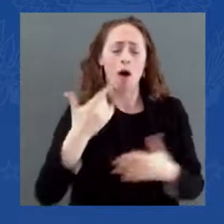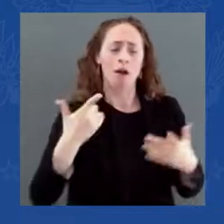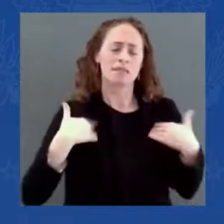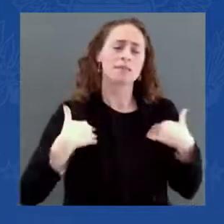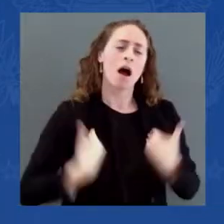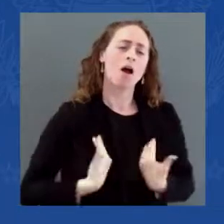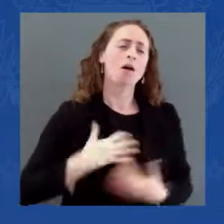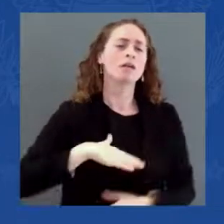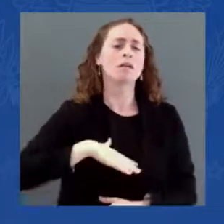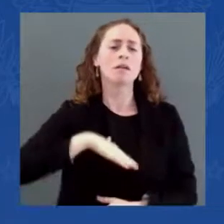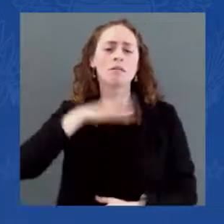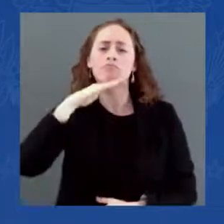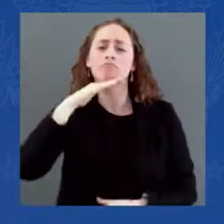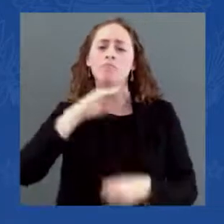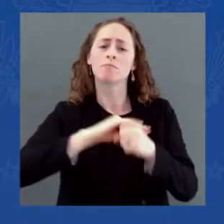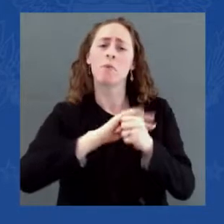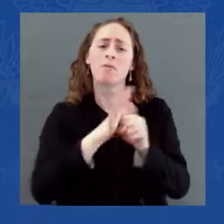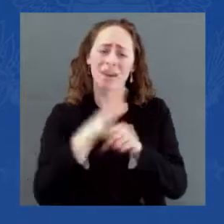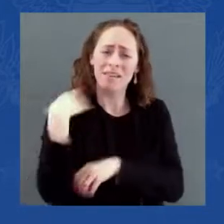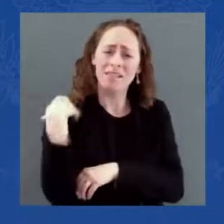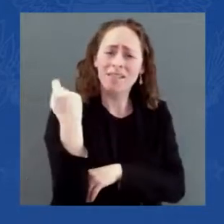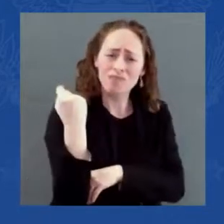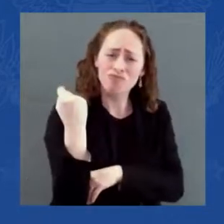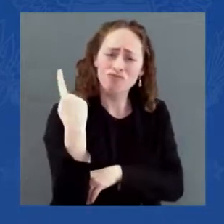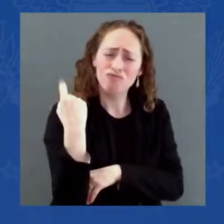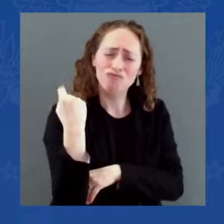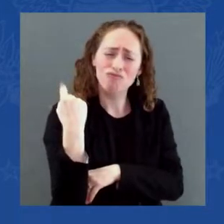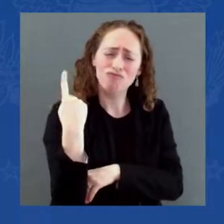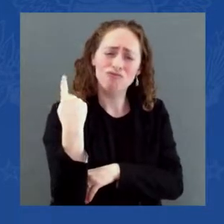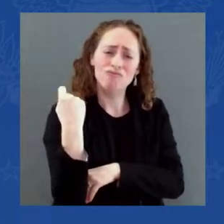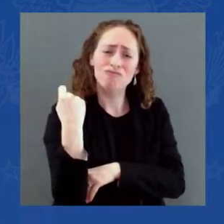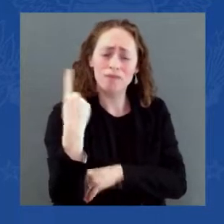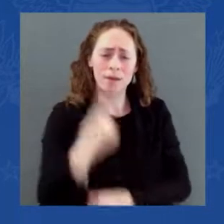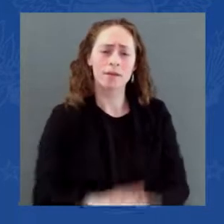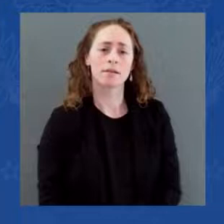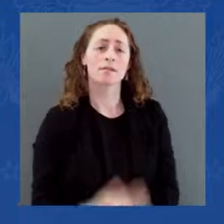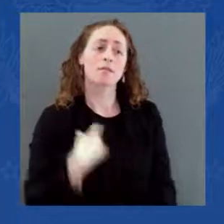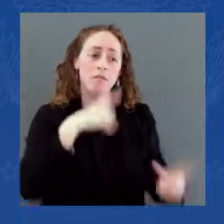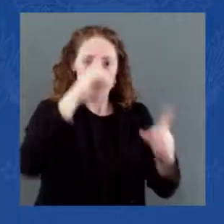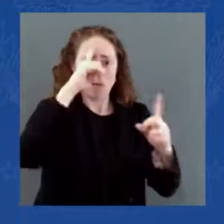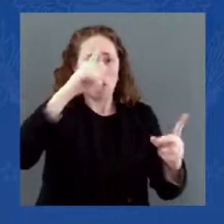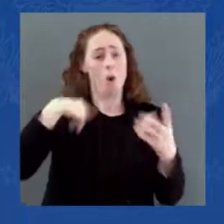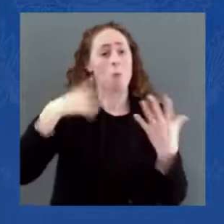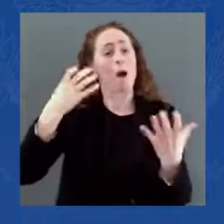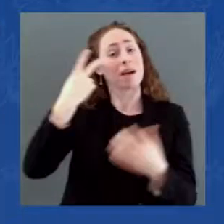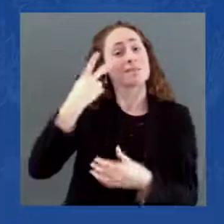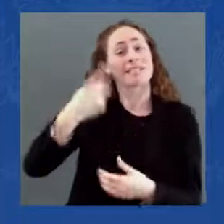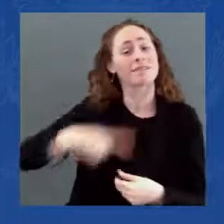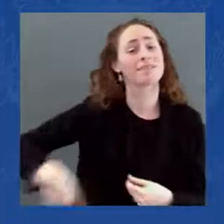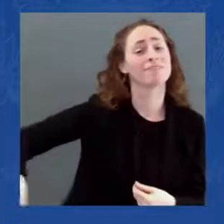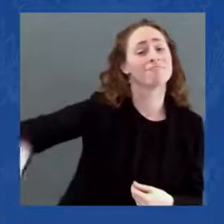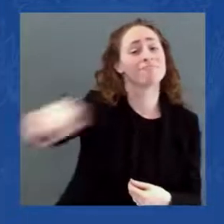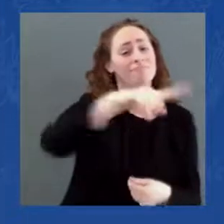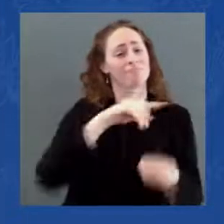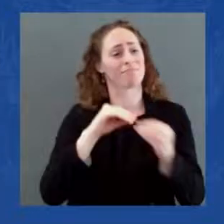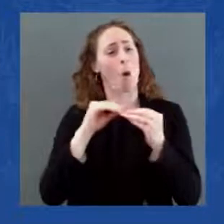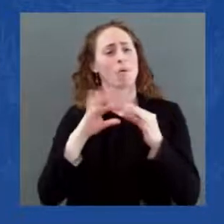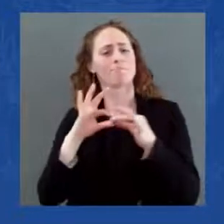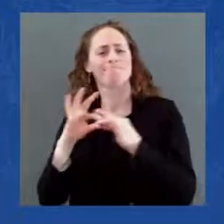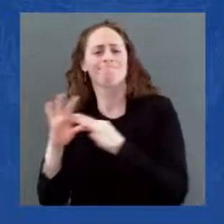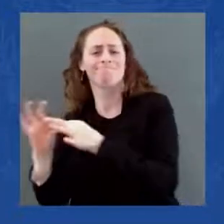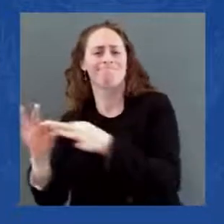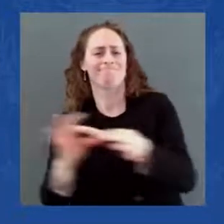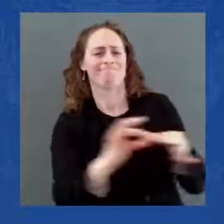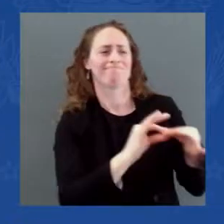together, unite the nation in a common purpose, to fight this virus, to protect one another, to protect our economic